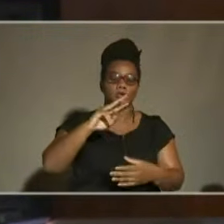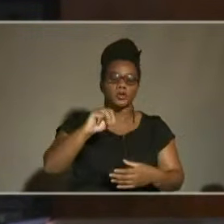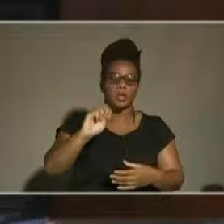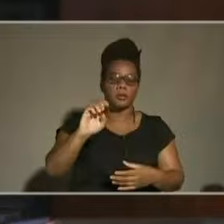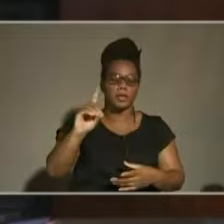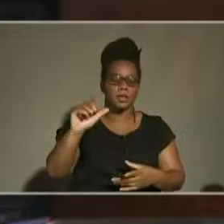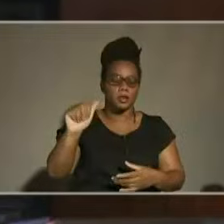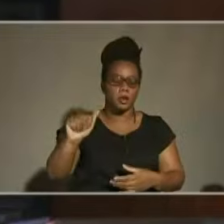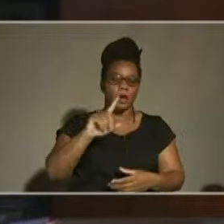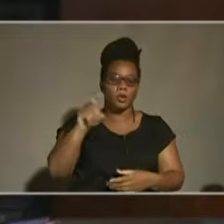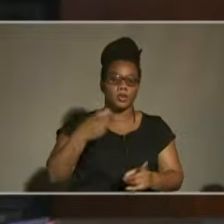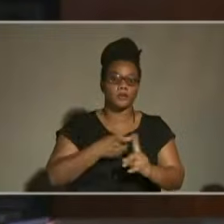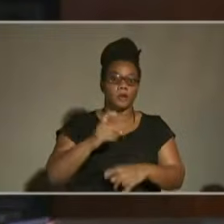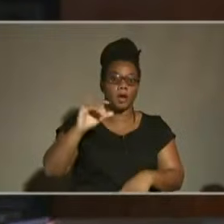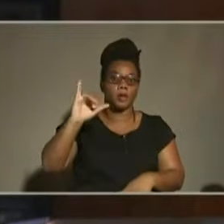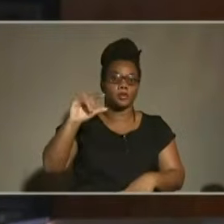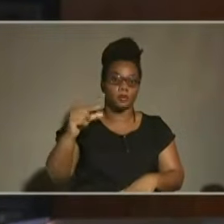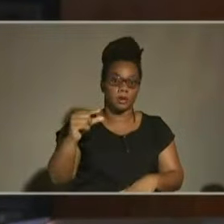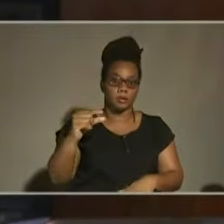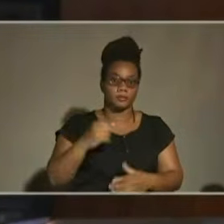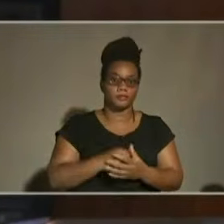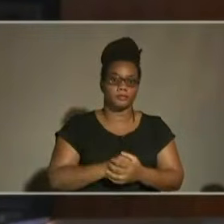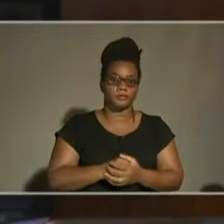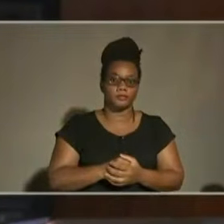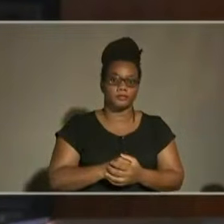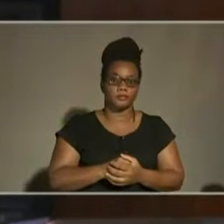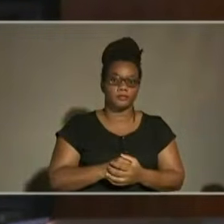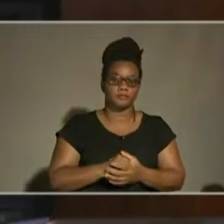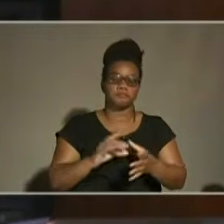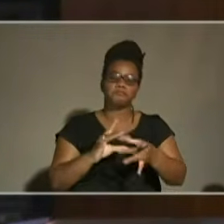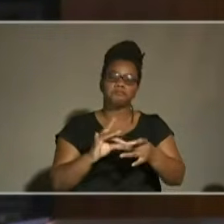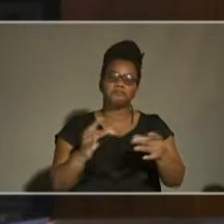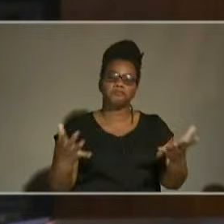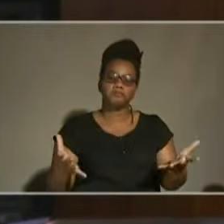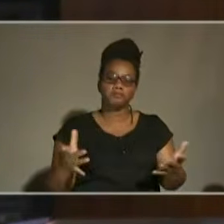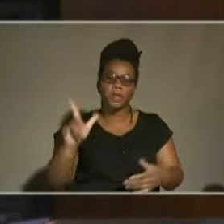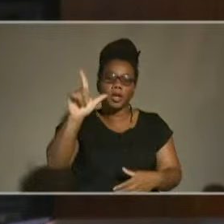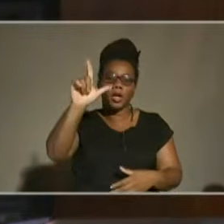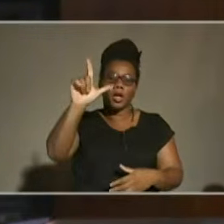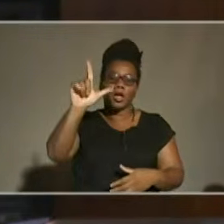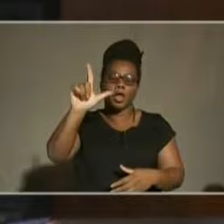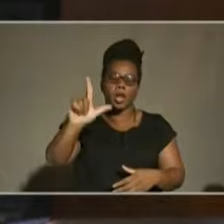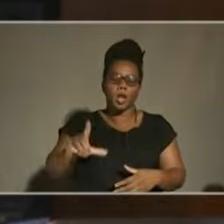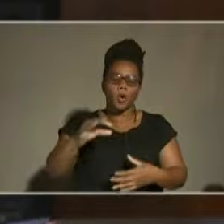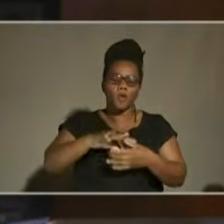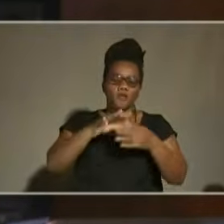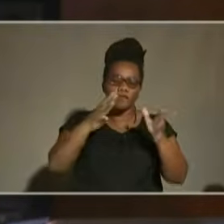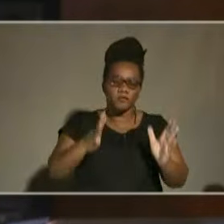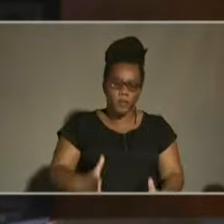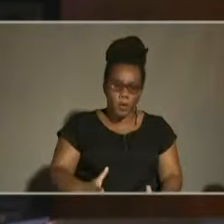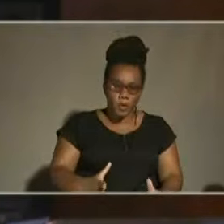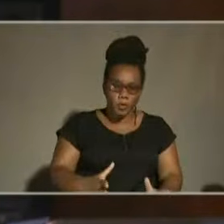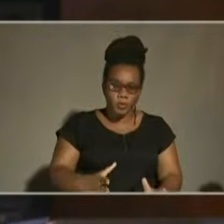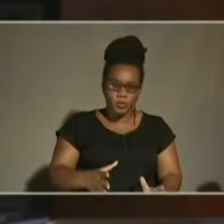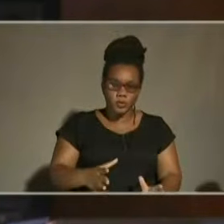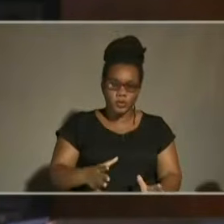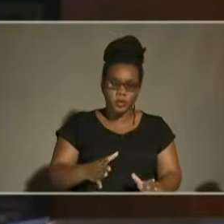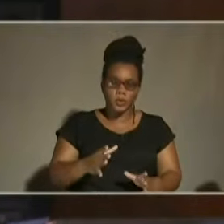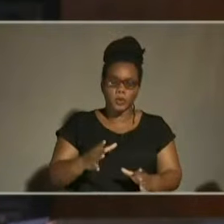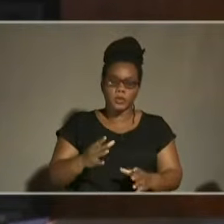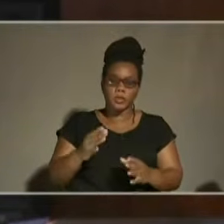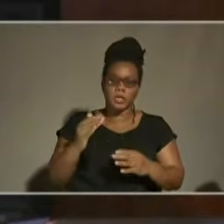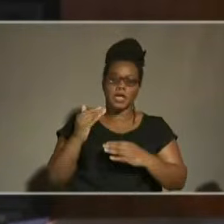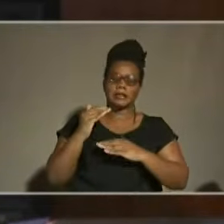comes from Instagram. Shania in Kingston, she says, low voter turnout suppresses the effectiveness of a